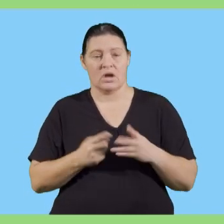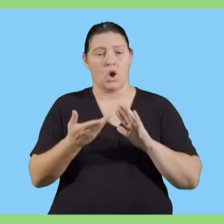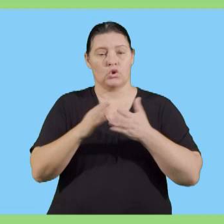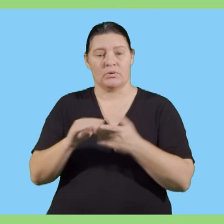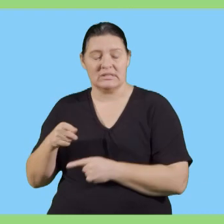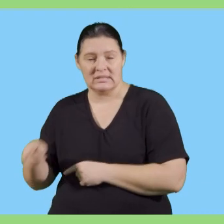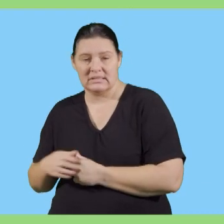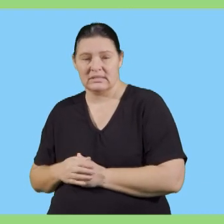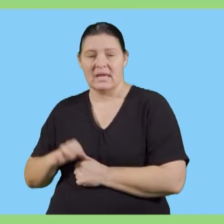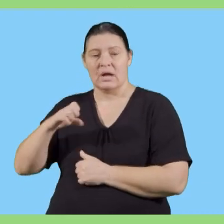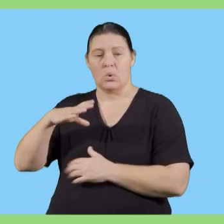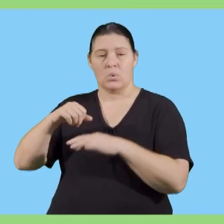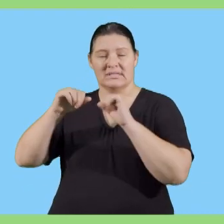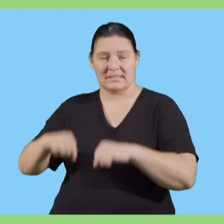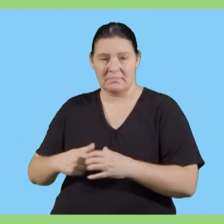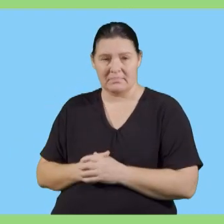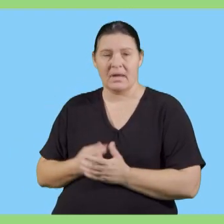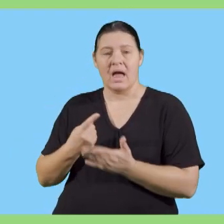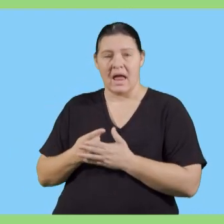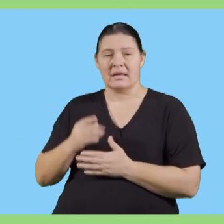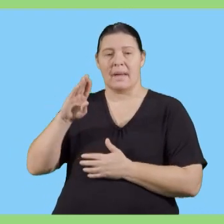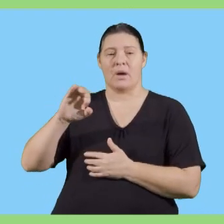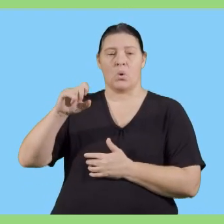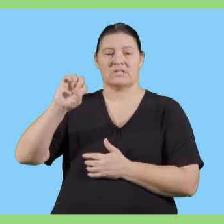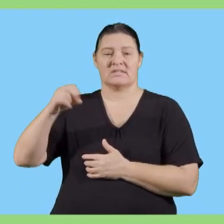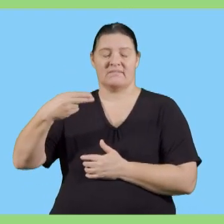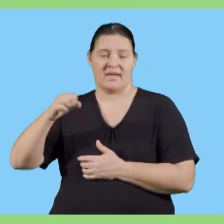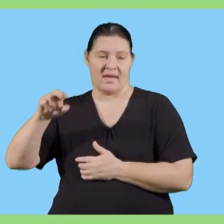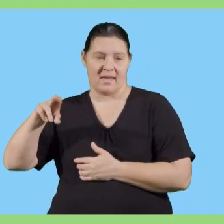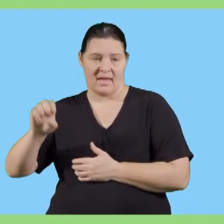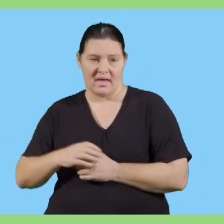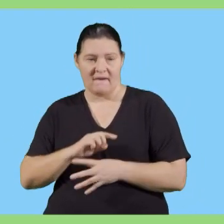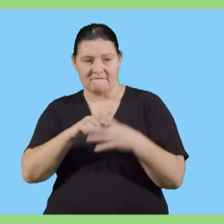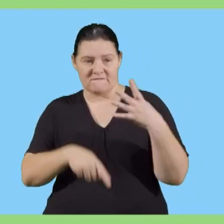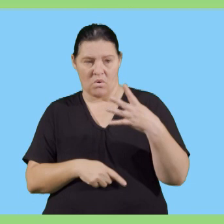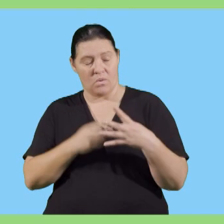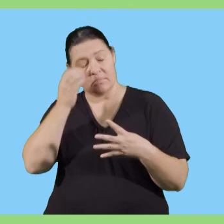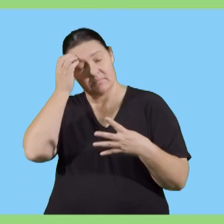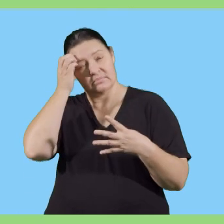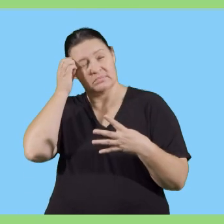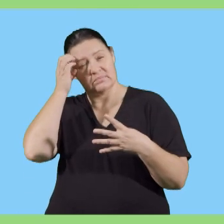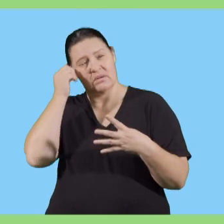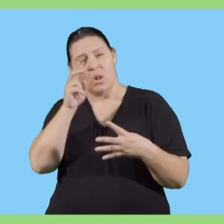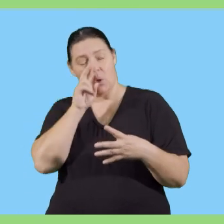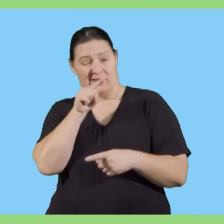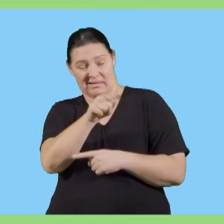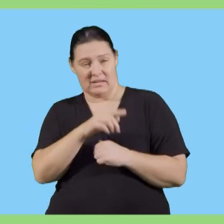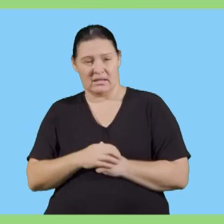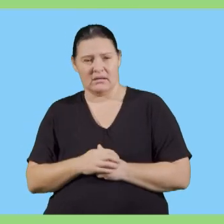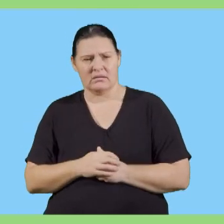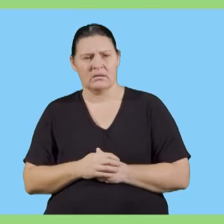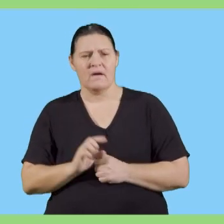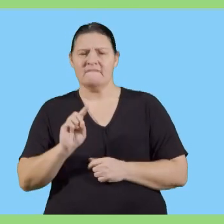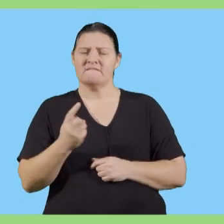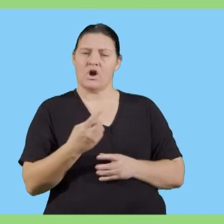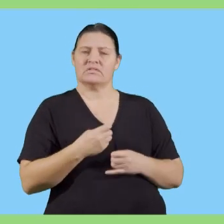have 4 of them. Now, if you look at the diagram here, we first start off with one organism, as